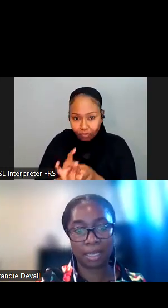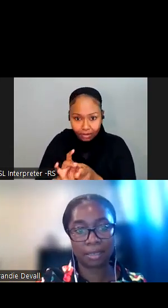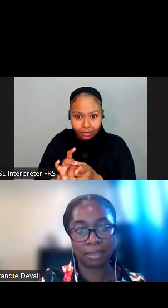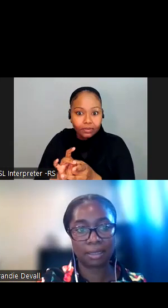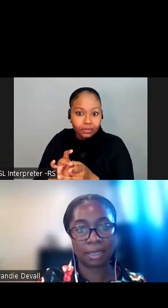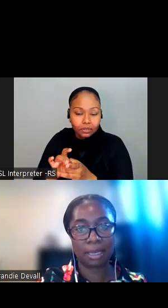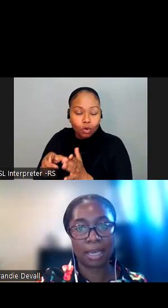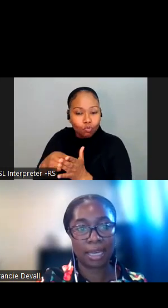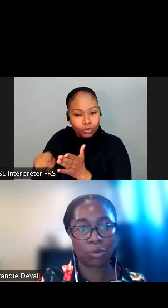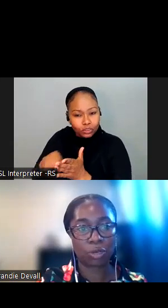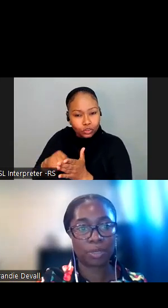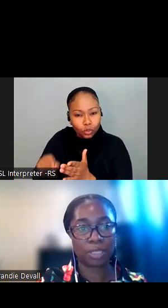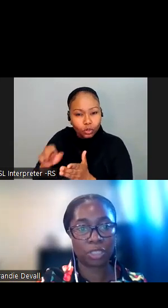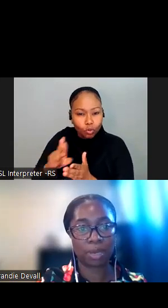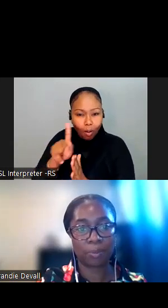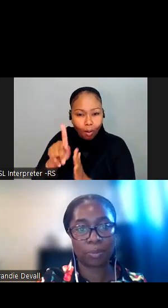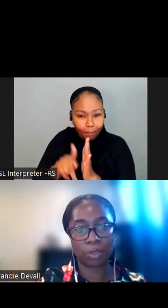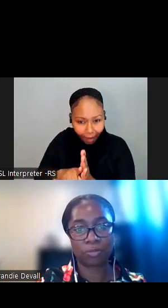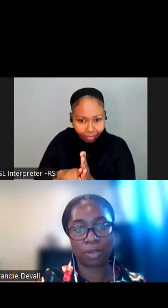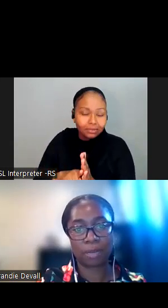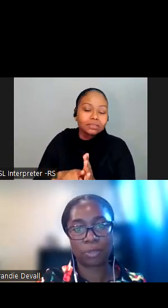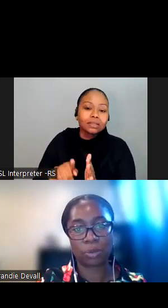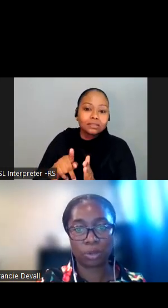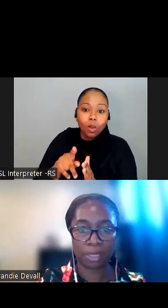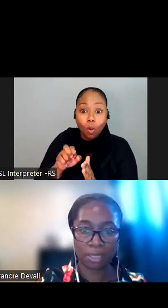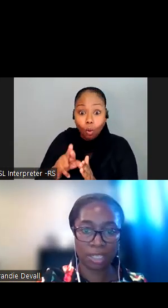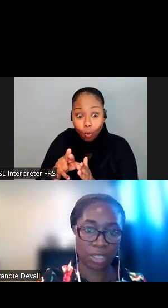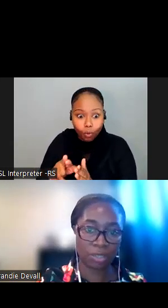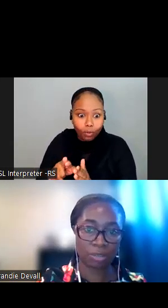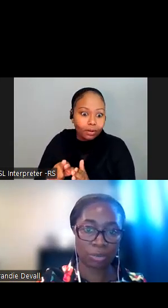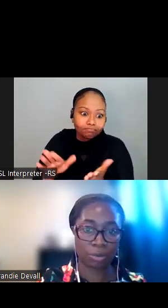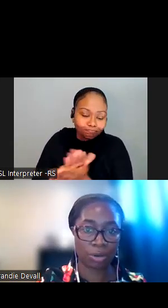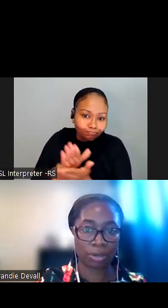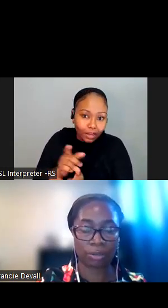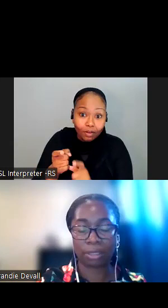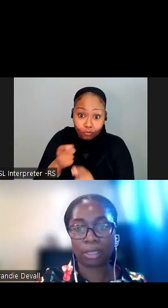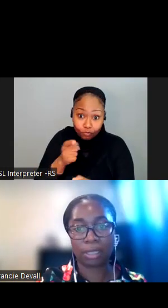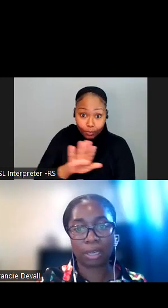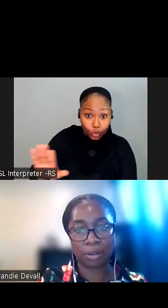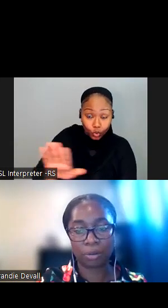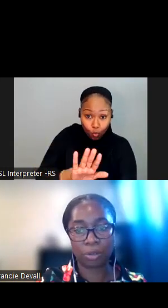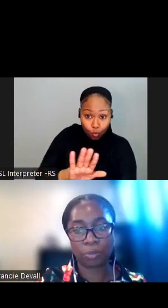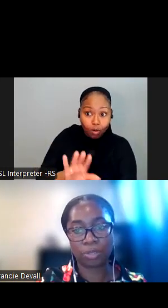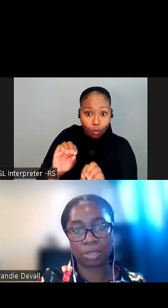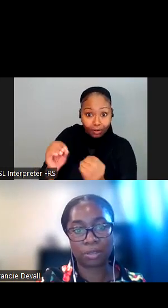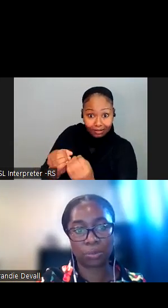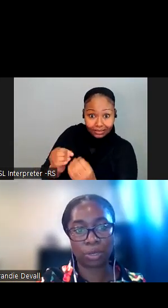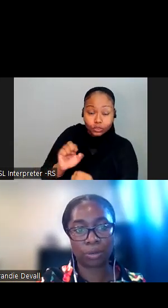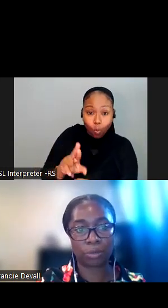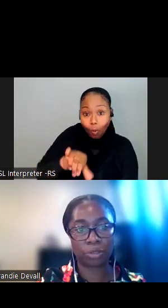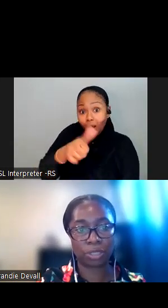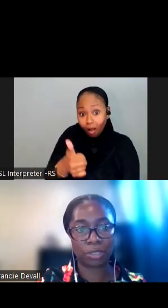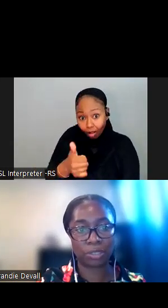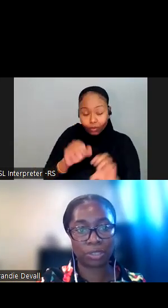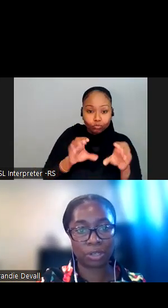policy guidance, and/or position papers from your organizations or other groups that this